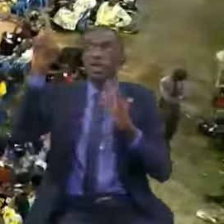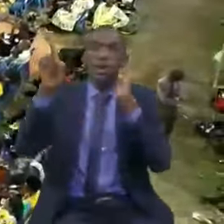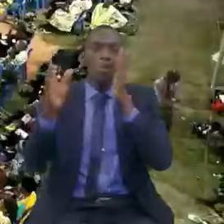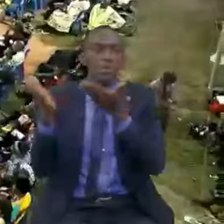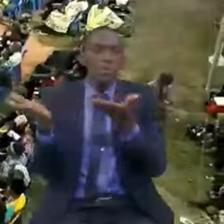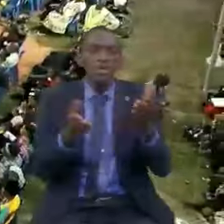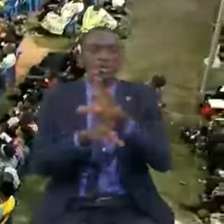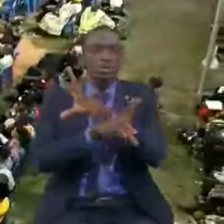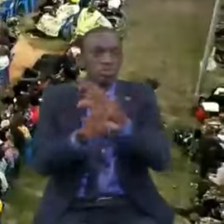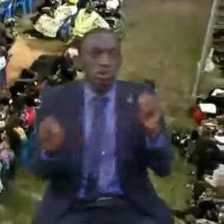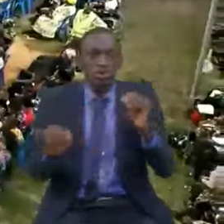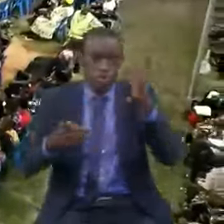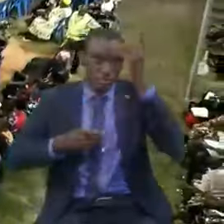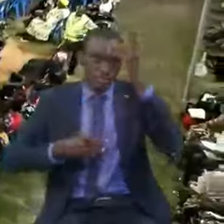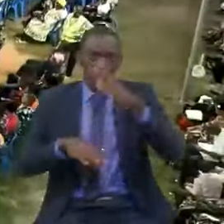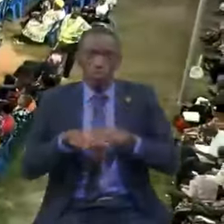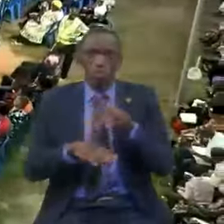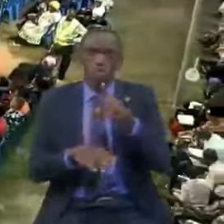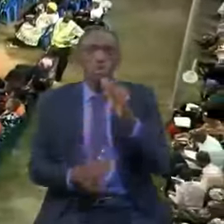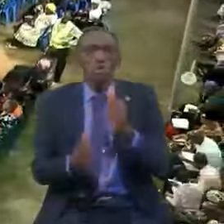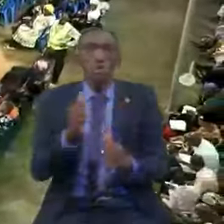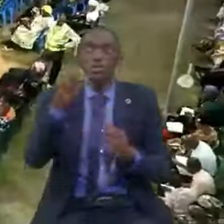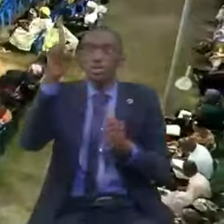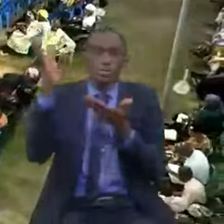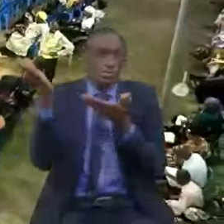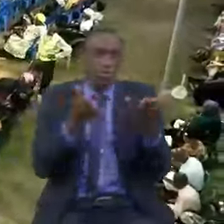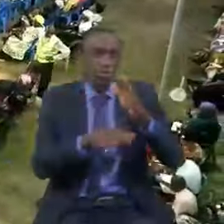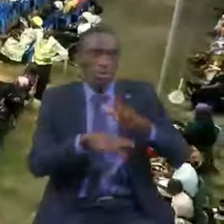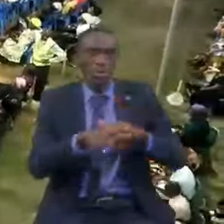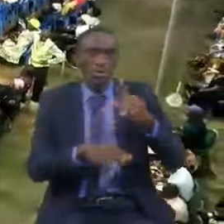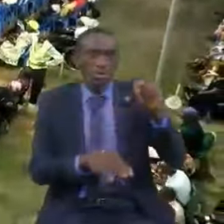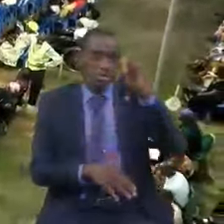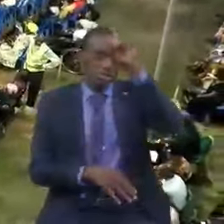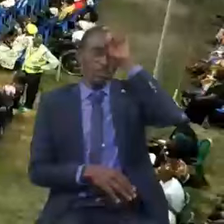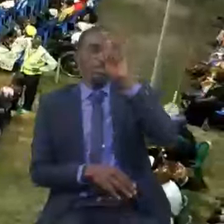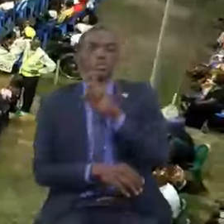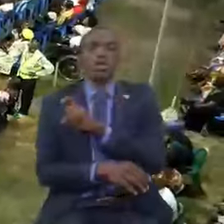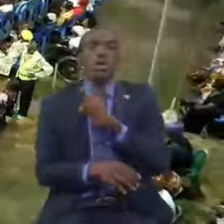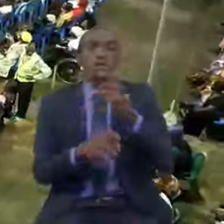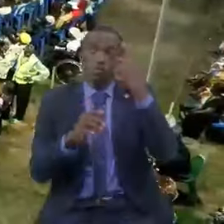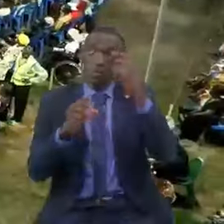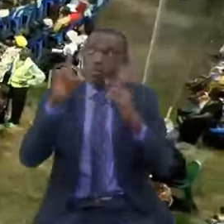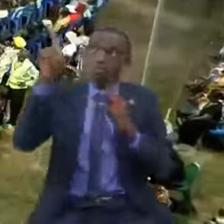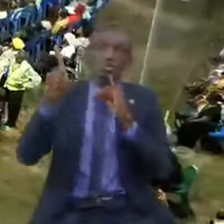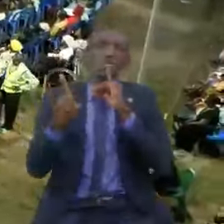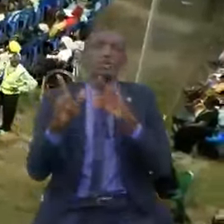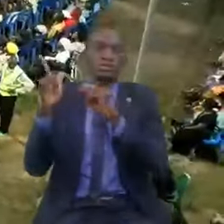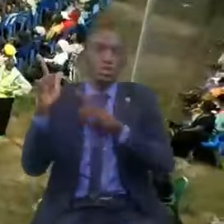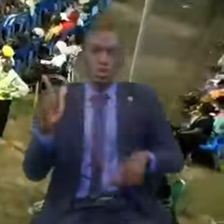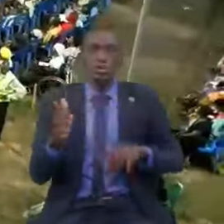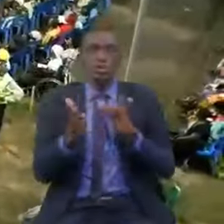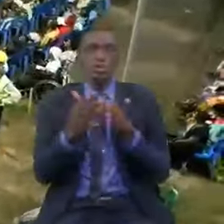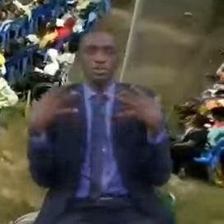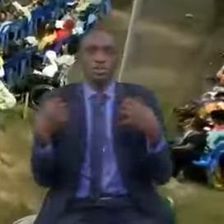are brought upon the Egyptians, for I am the Lord that healeth thee. It brings